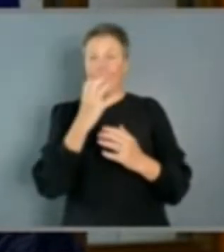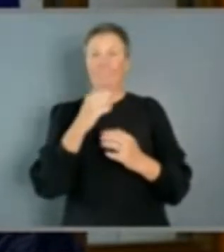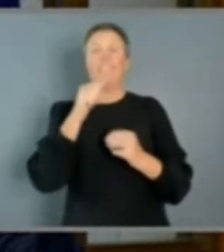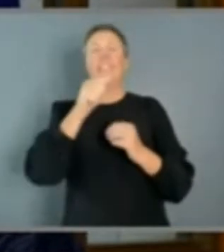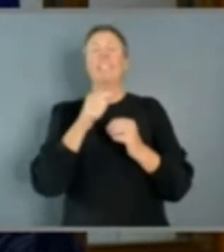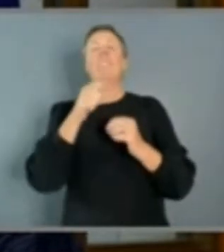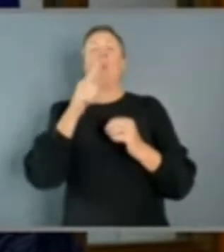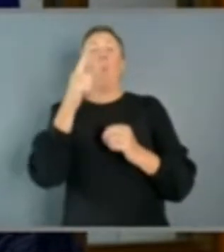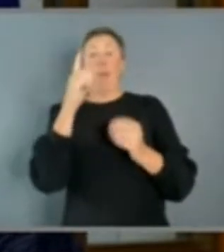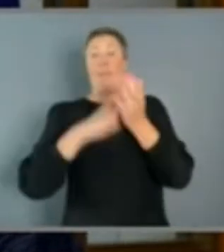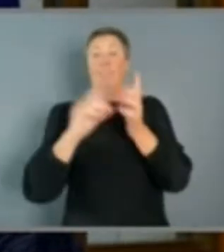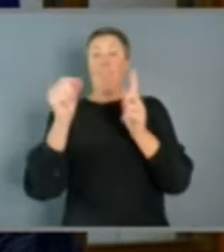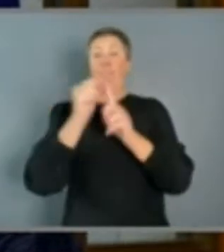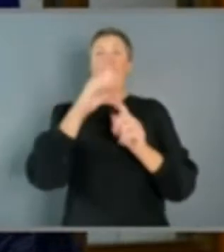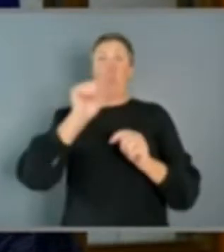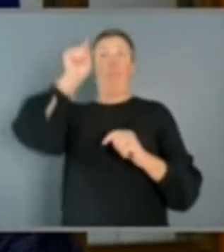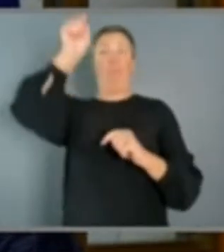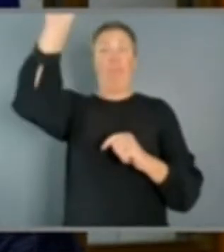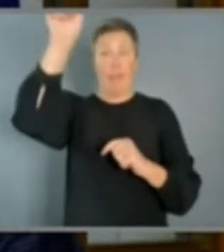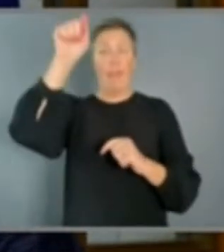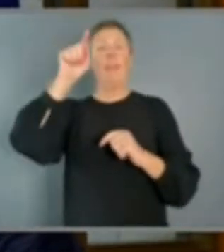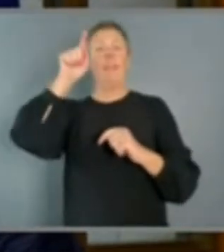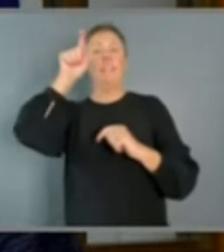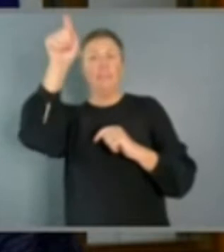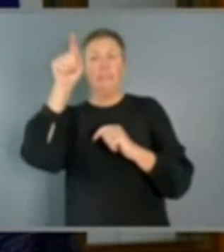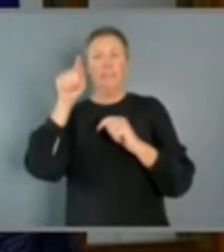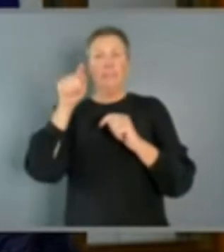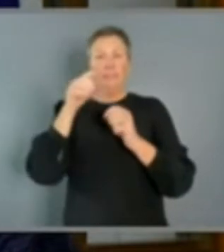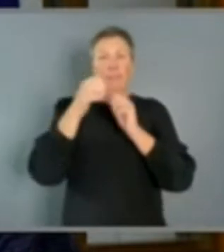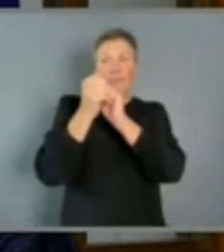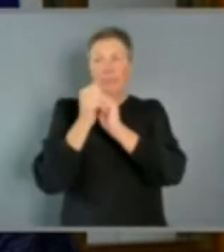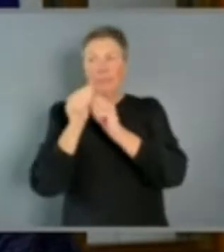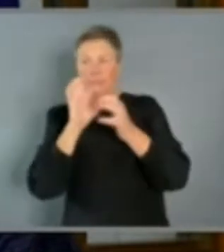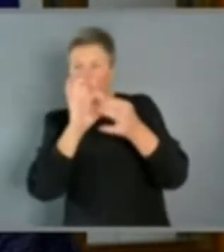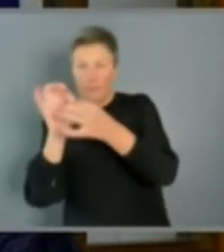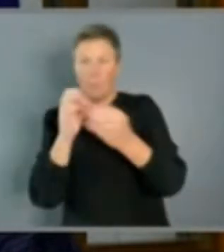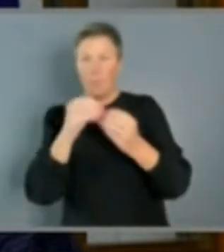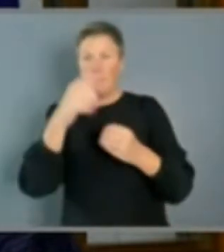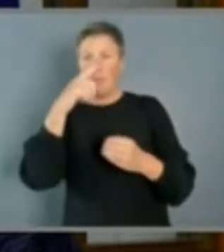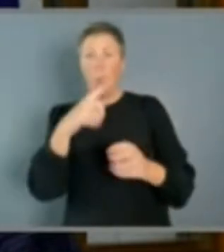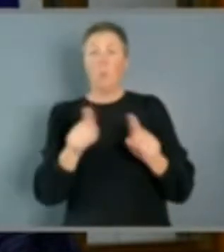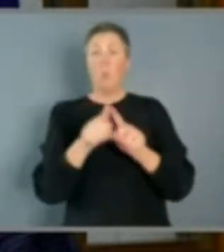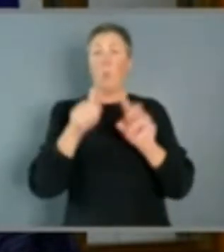very clear about their concerns and their needs. I also want to again acknowledge the Queensland health system for